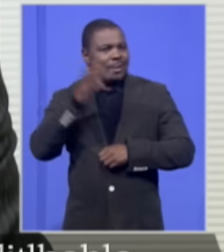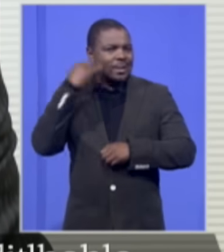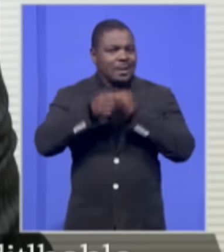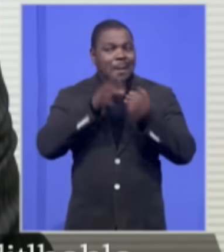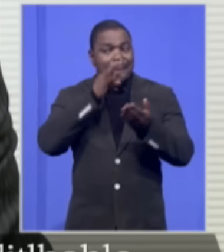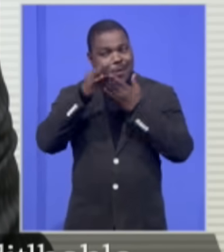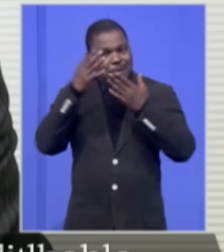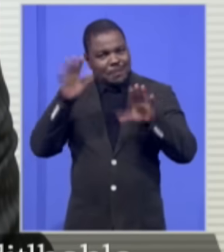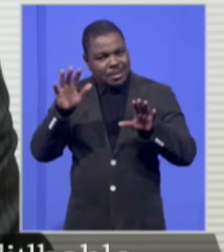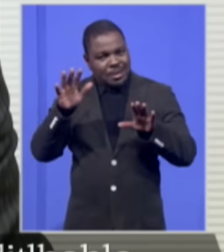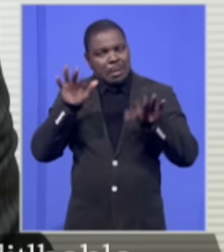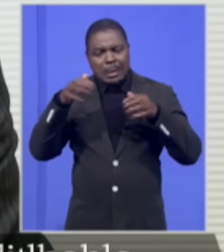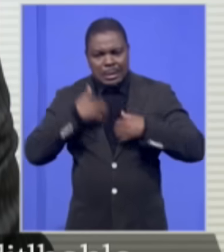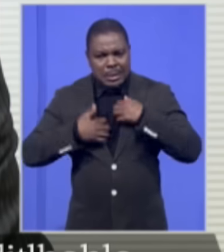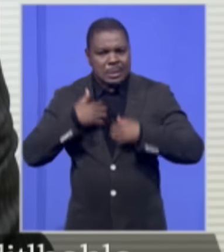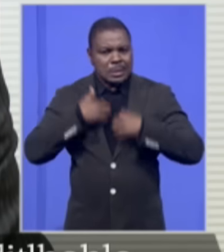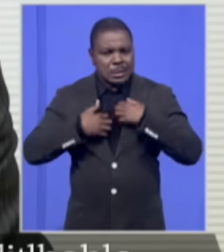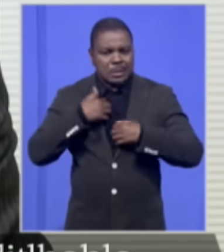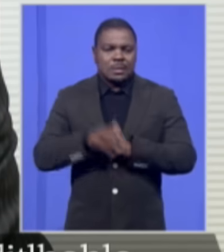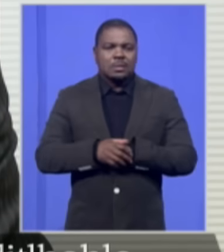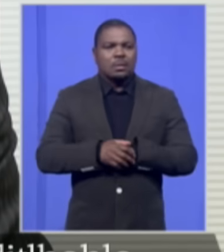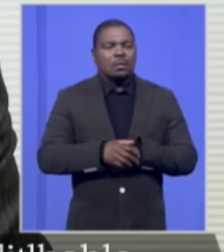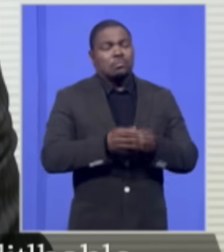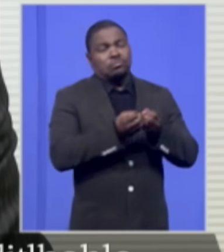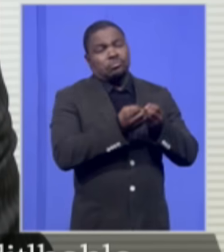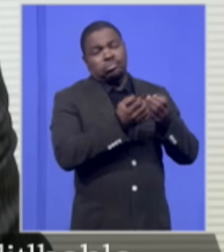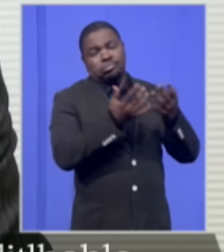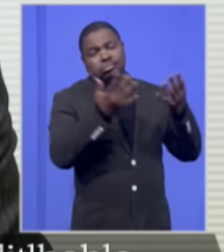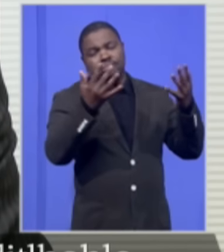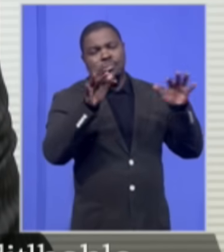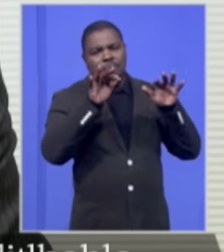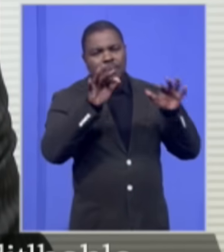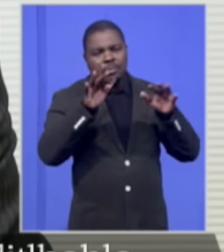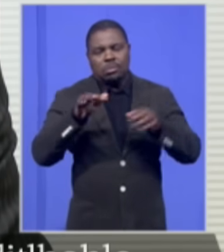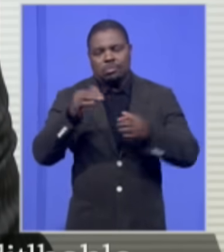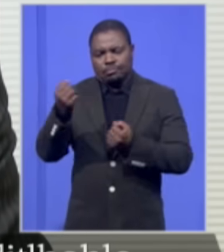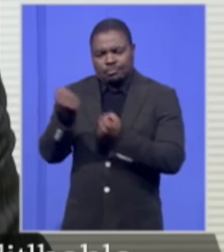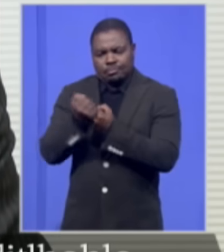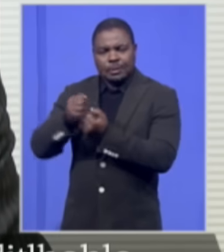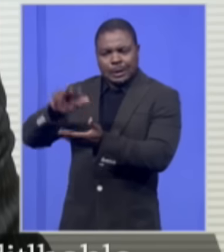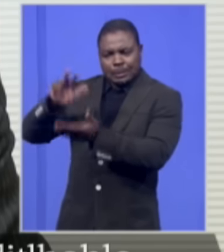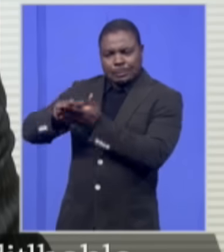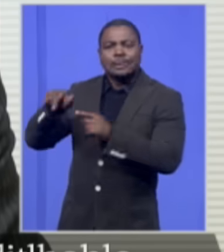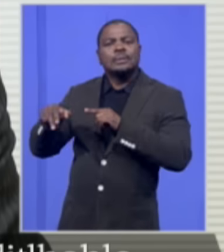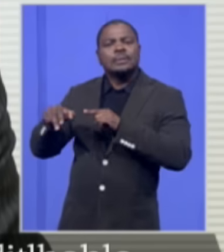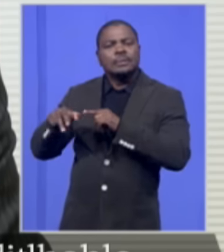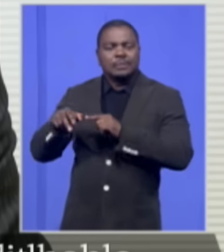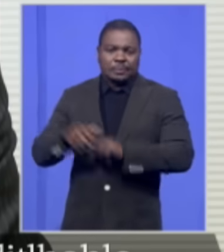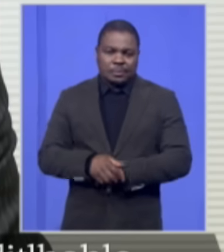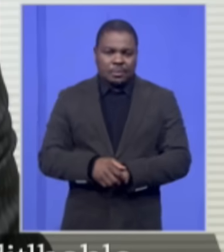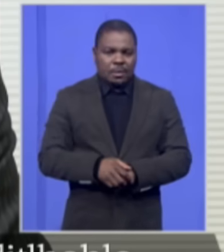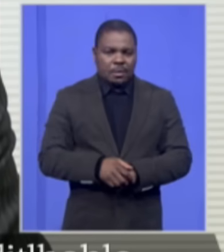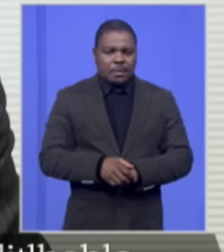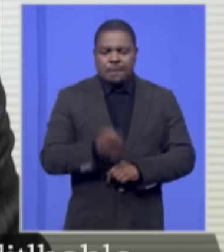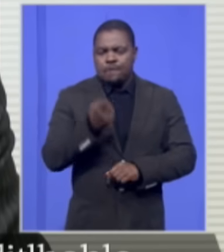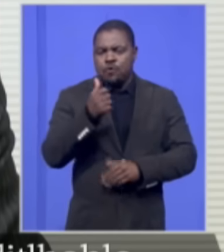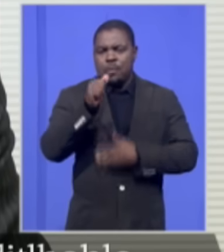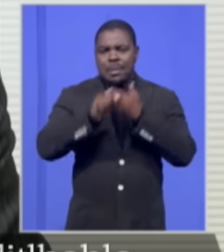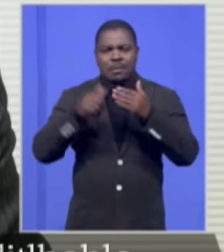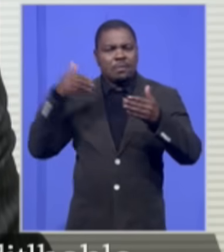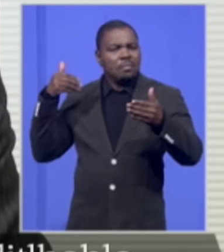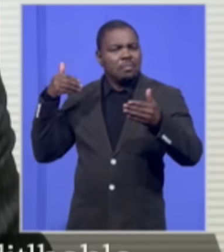year. It has been endorsed by a wide range of formations across society. Over the last few